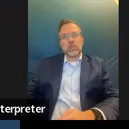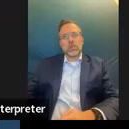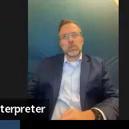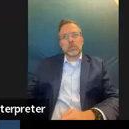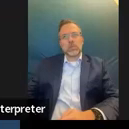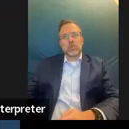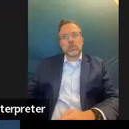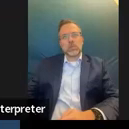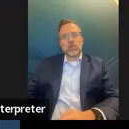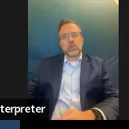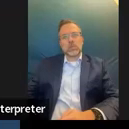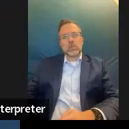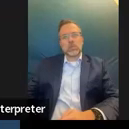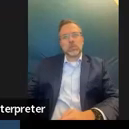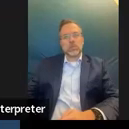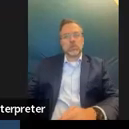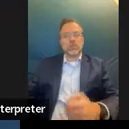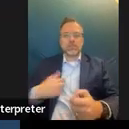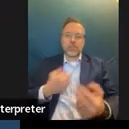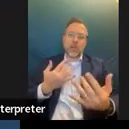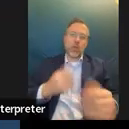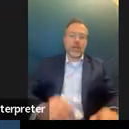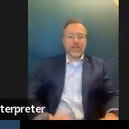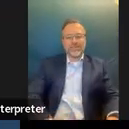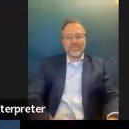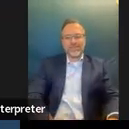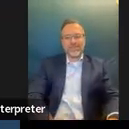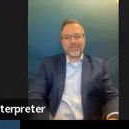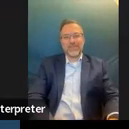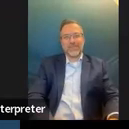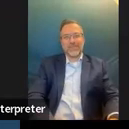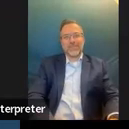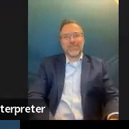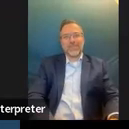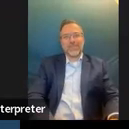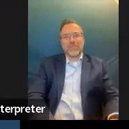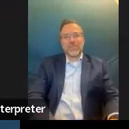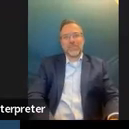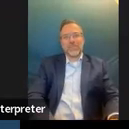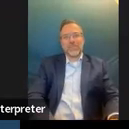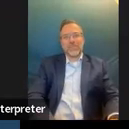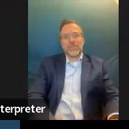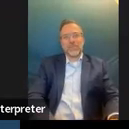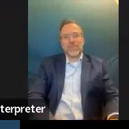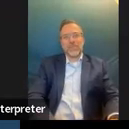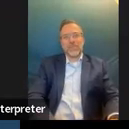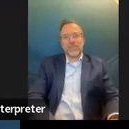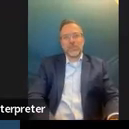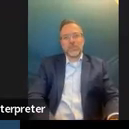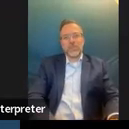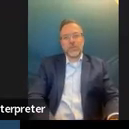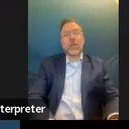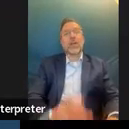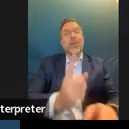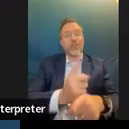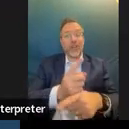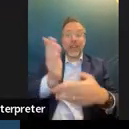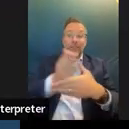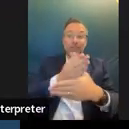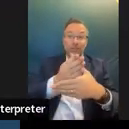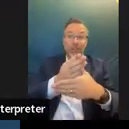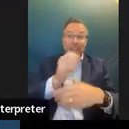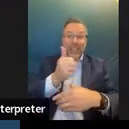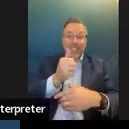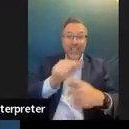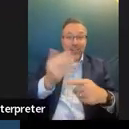I'm working on my waiting skills. Range 10 to 15%. Yes. Ooh, that was the